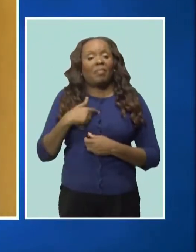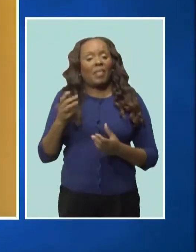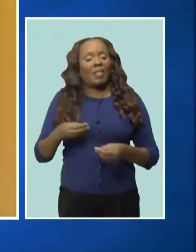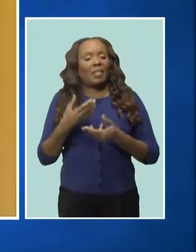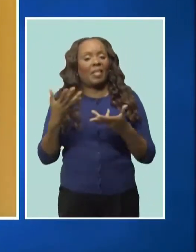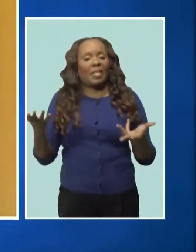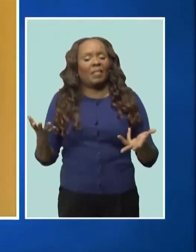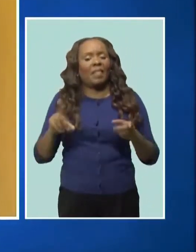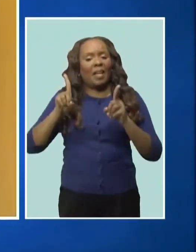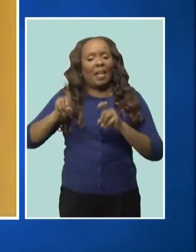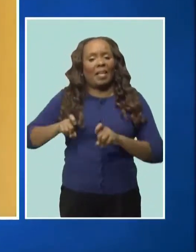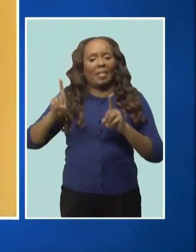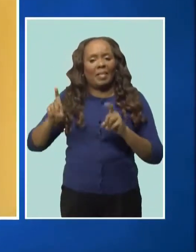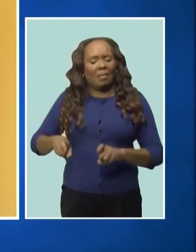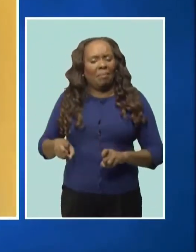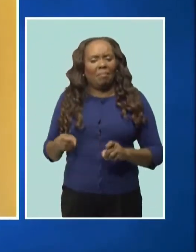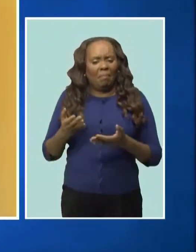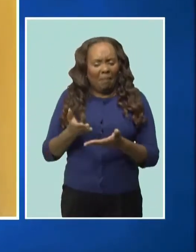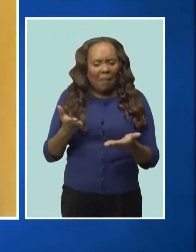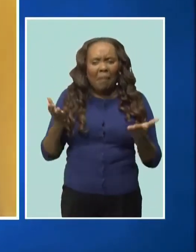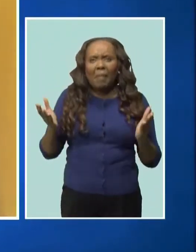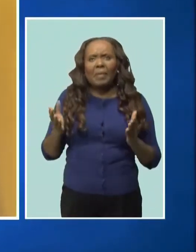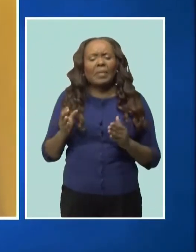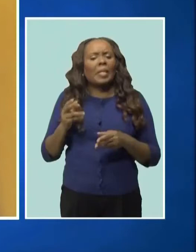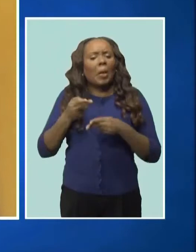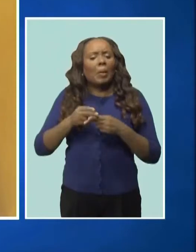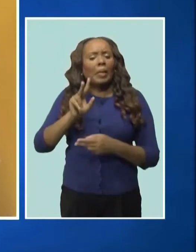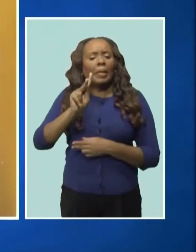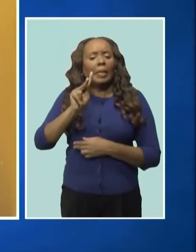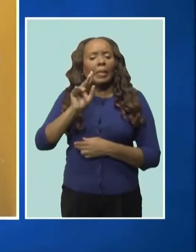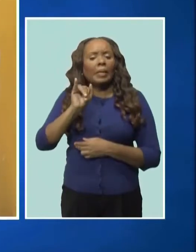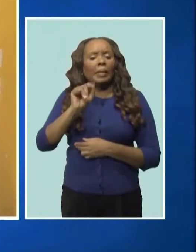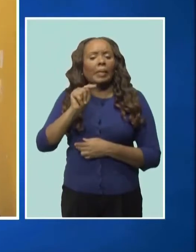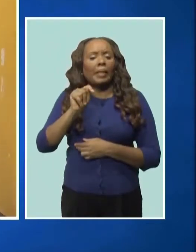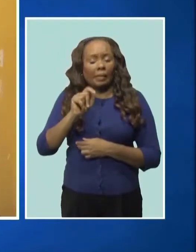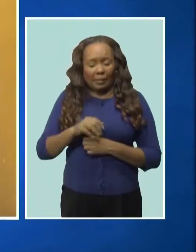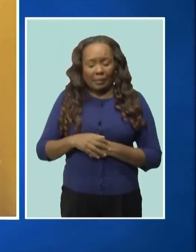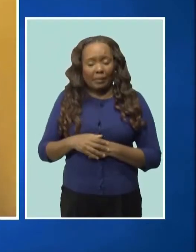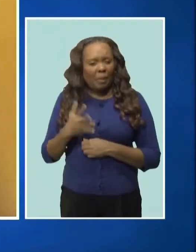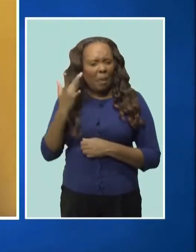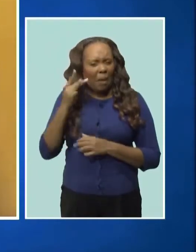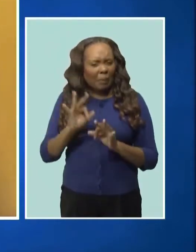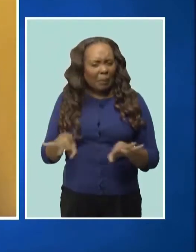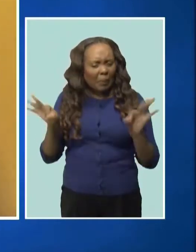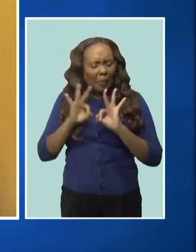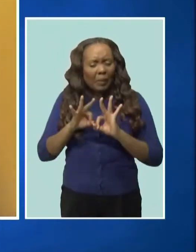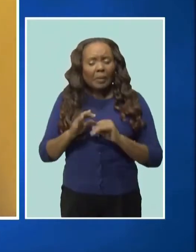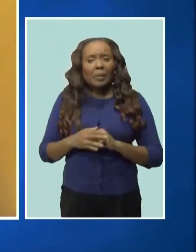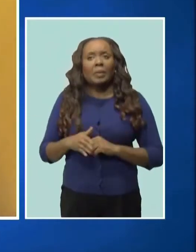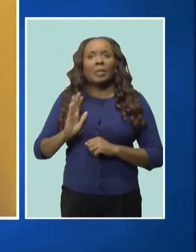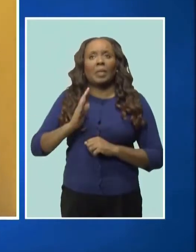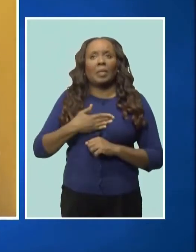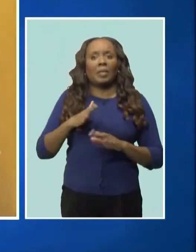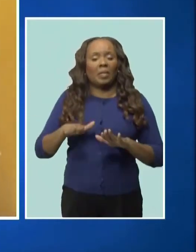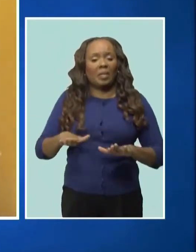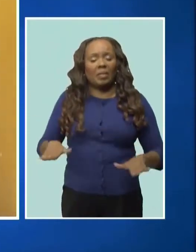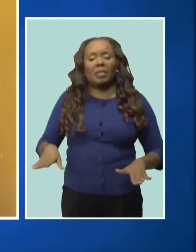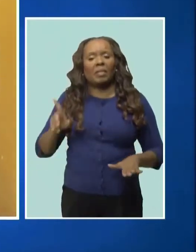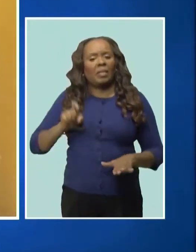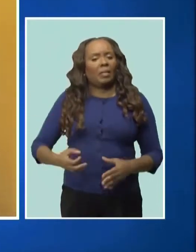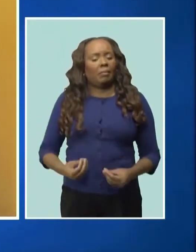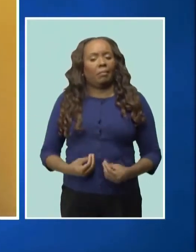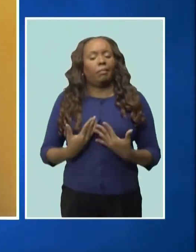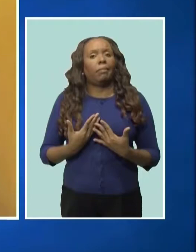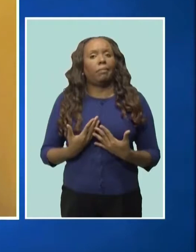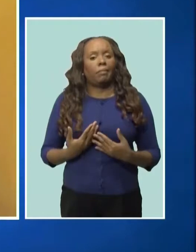to do for the school. The reason why we consider it important to do it is because I think our children need to be inspired.